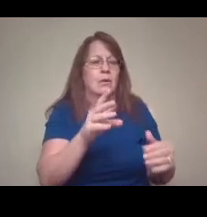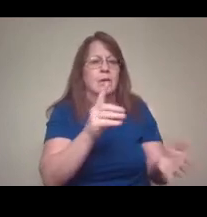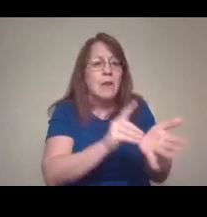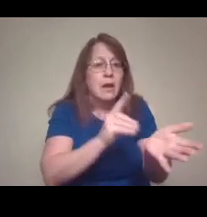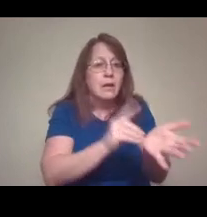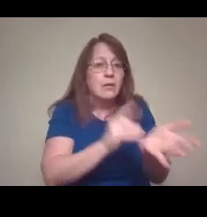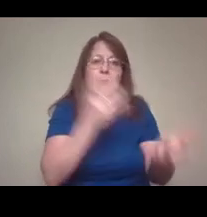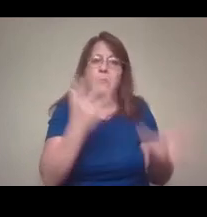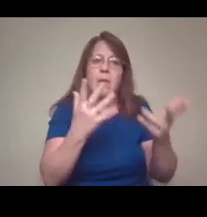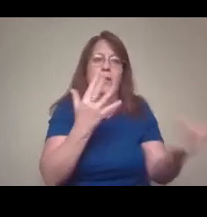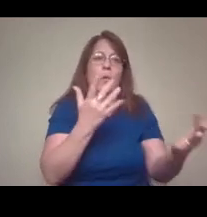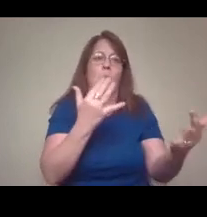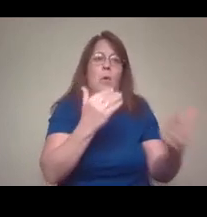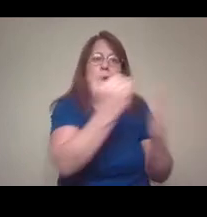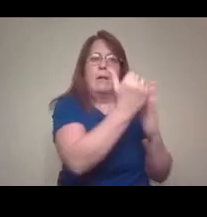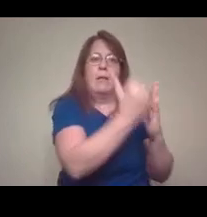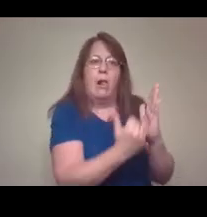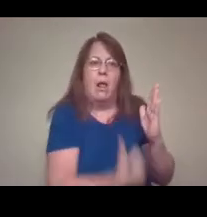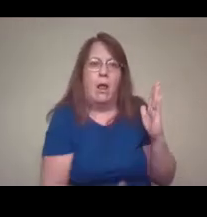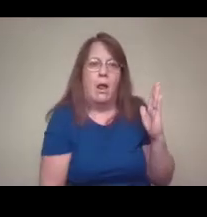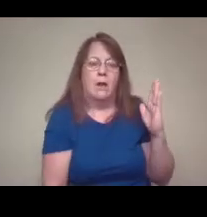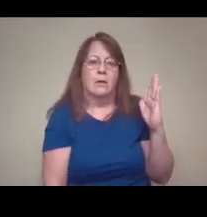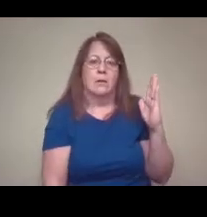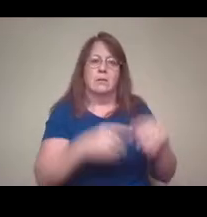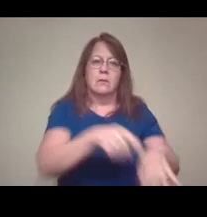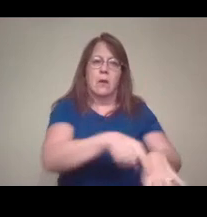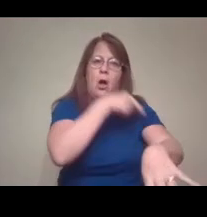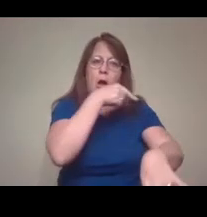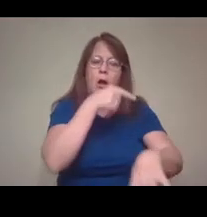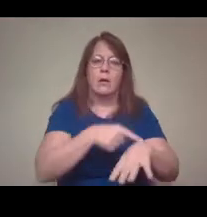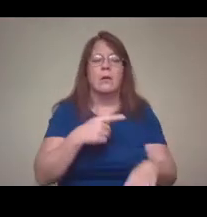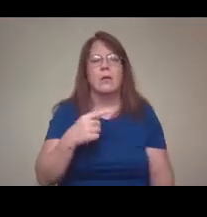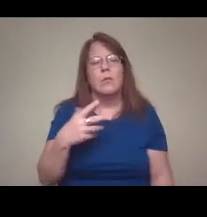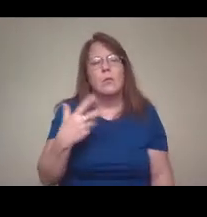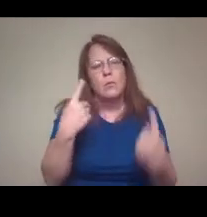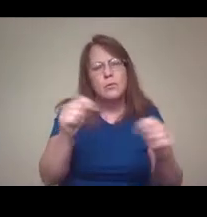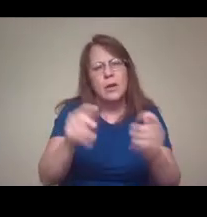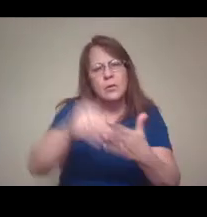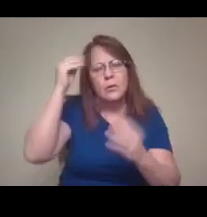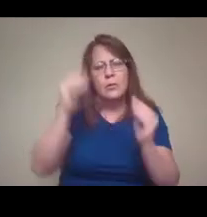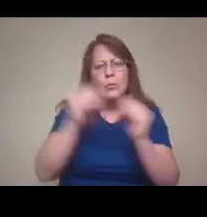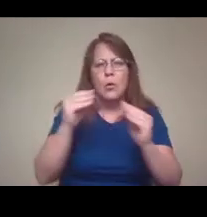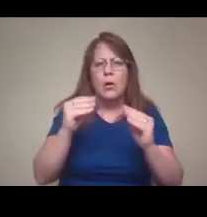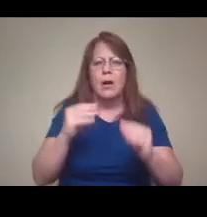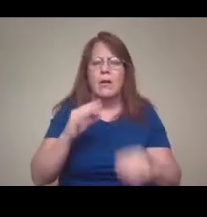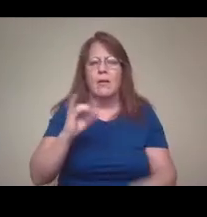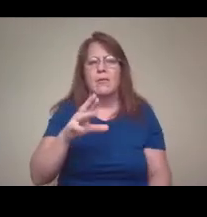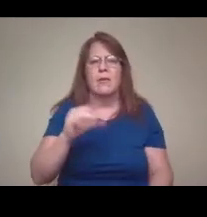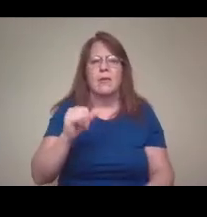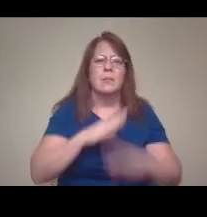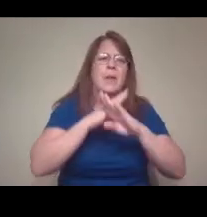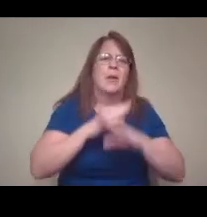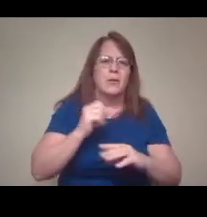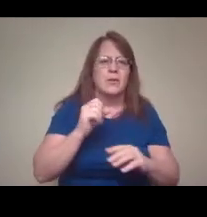at trying to learn more about the barriers in our community, and we're working to identify some potential